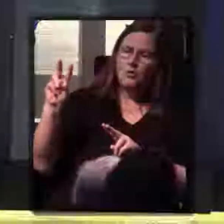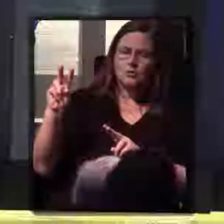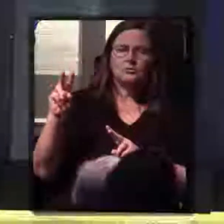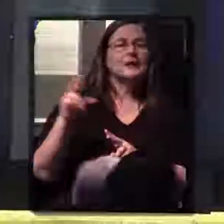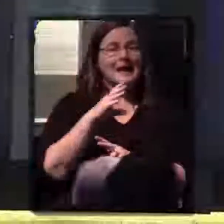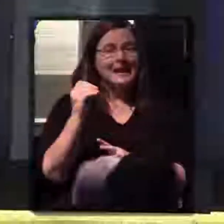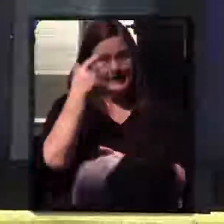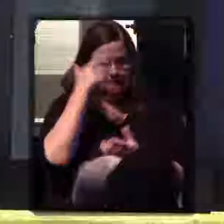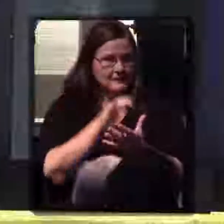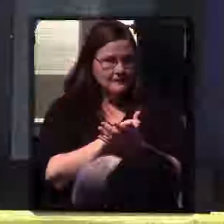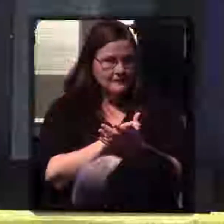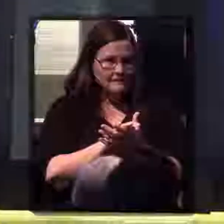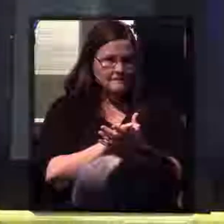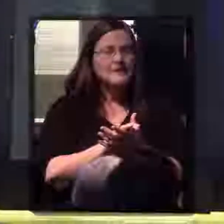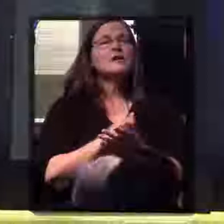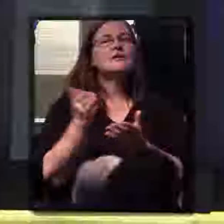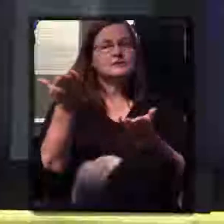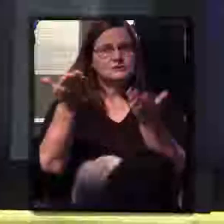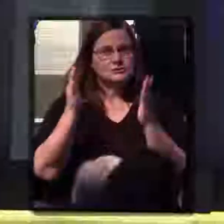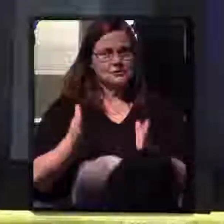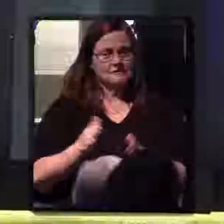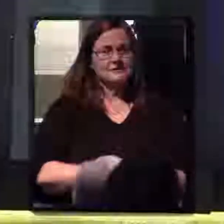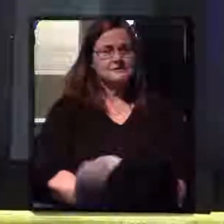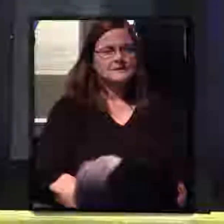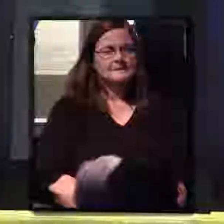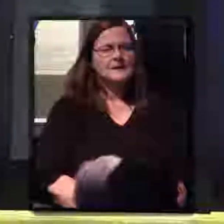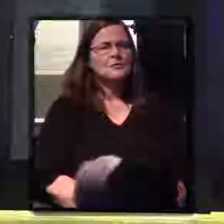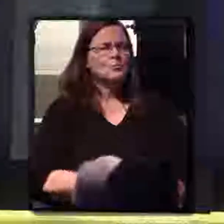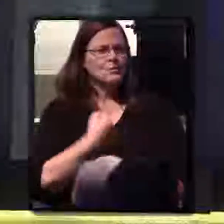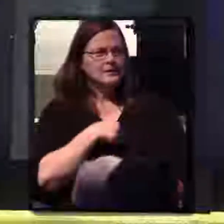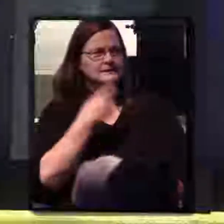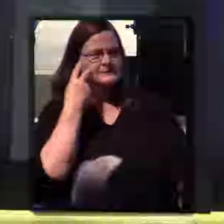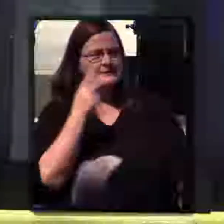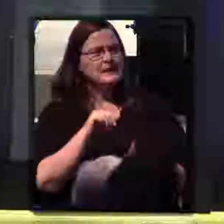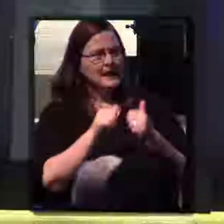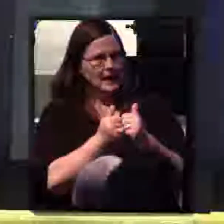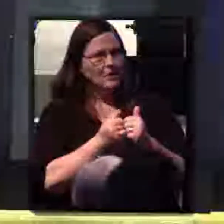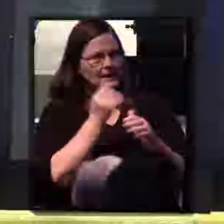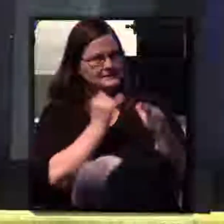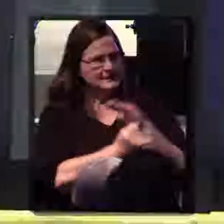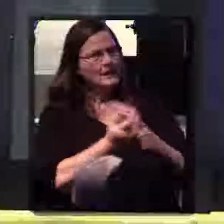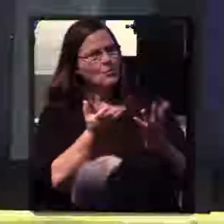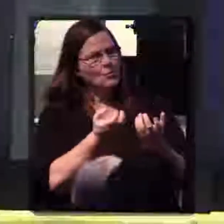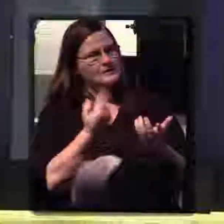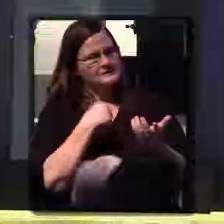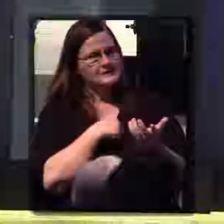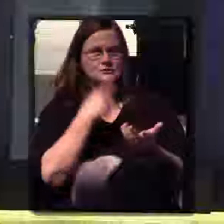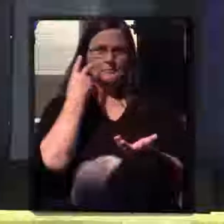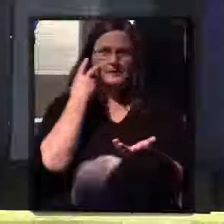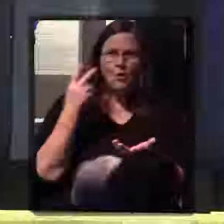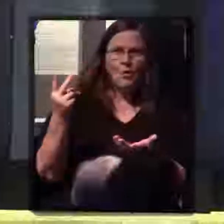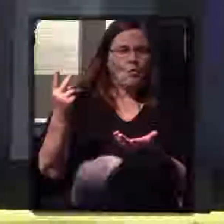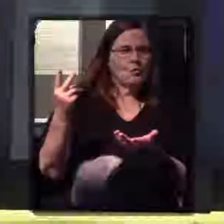servant." Behold and believe the servant. And we're going to look at our text to see how it is